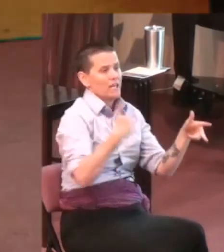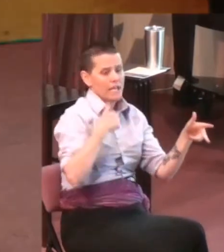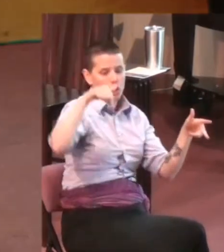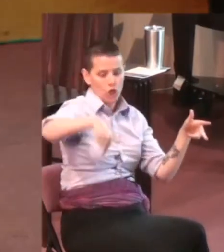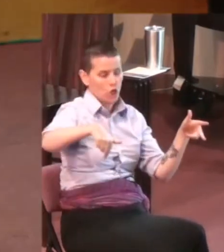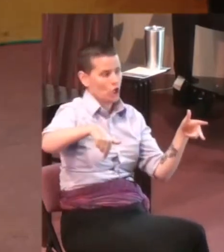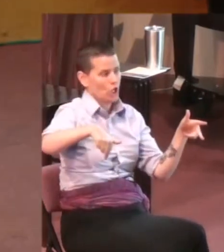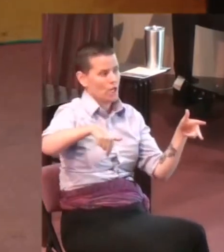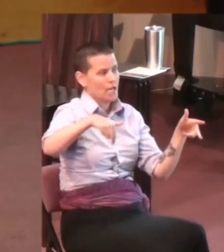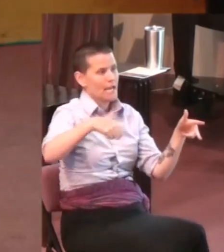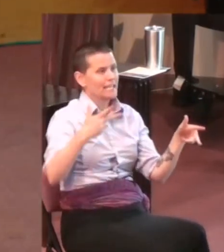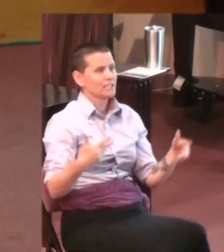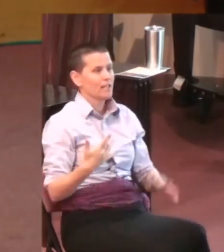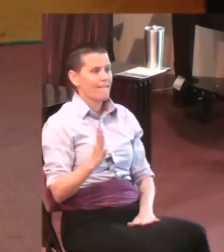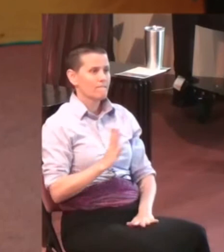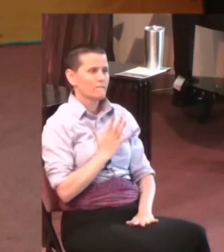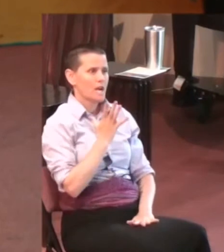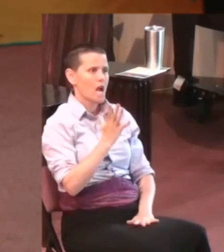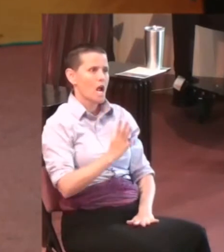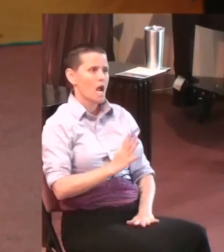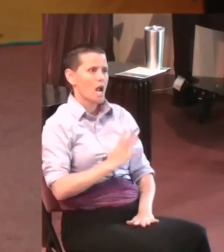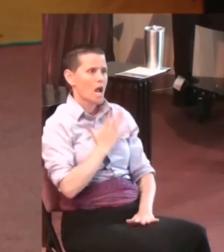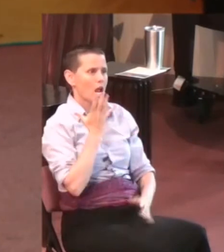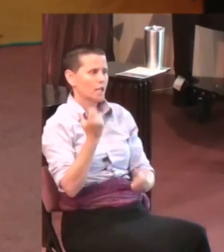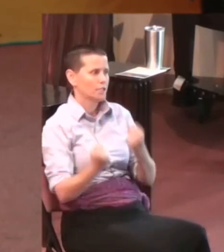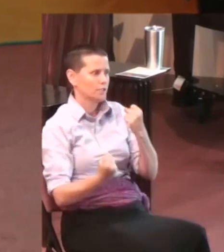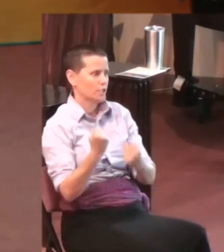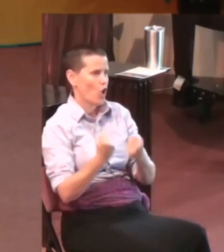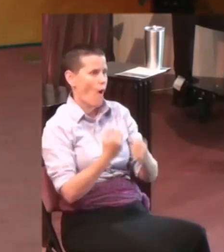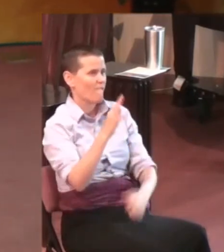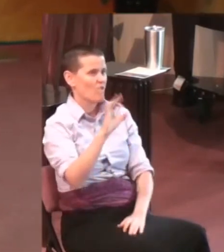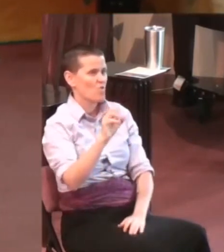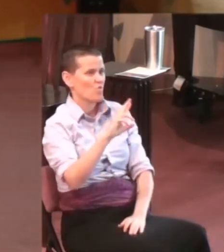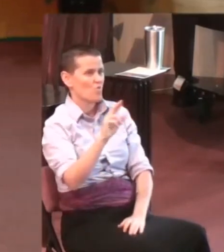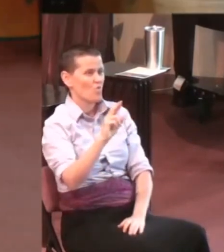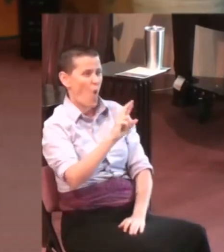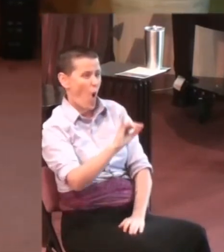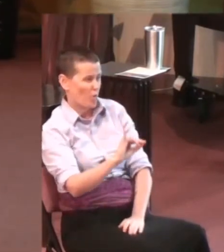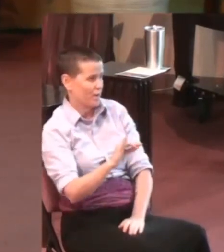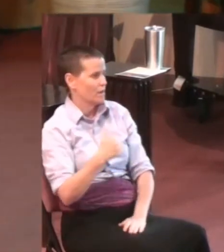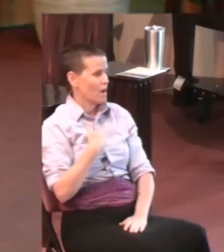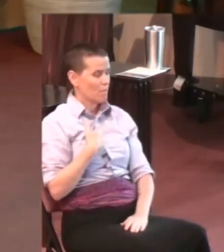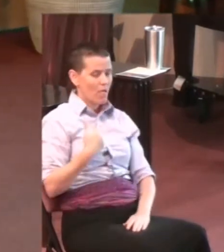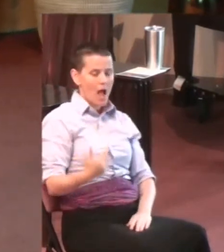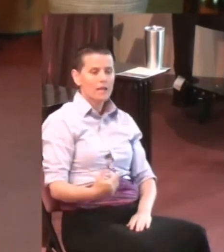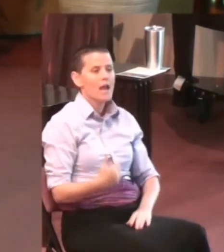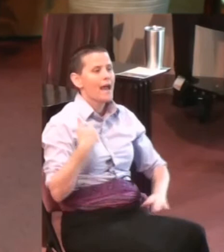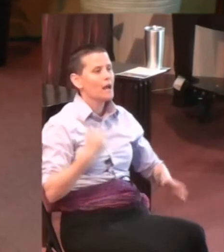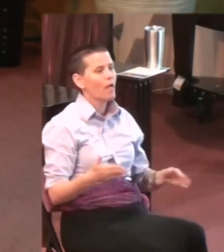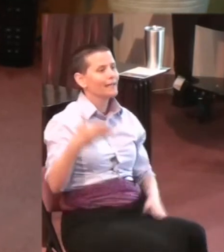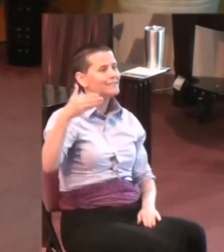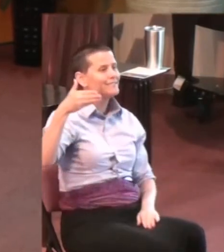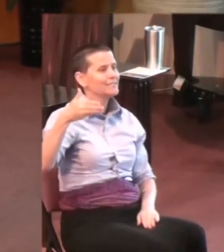But honey, the music, don't you get it? I go to a racetrack and I smell that high octane fuel and I literally want to put